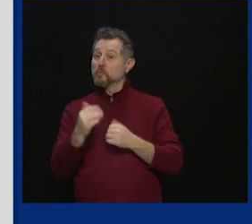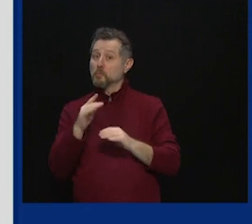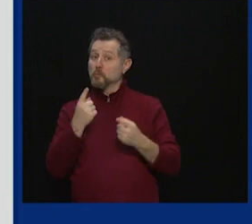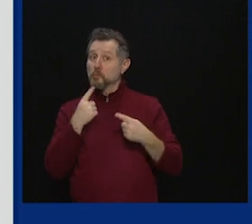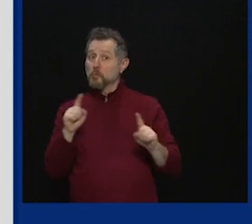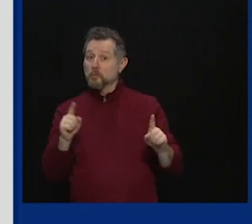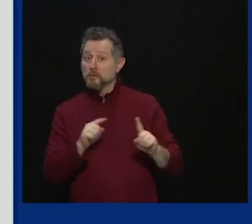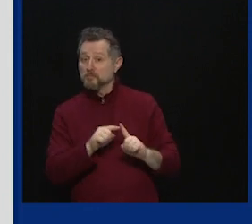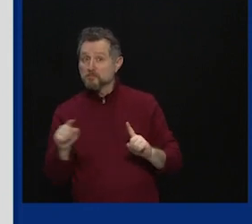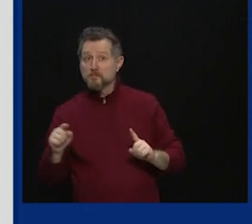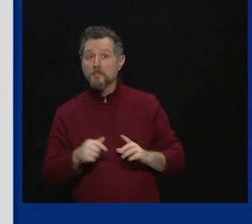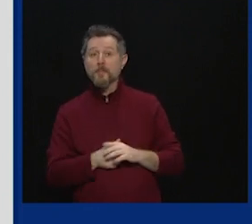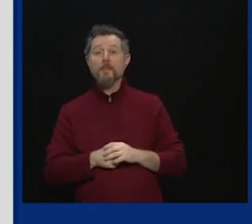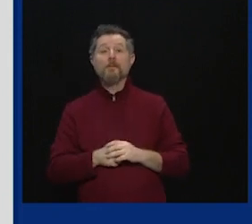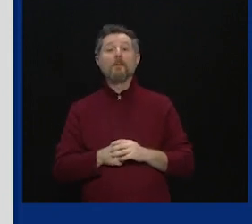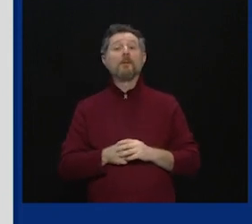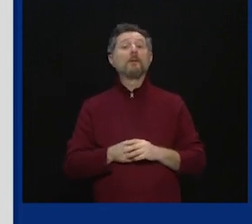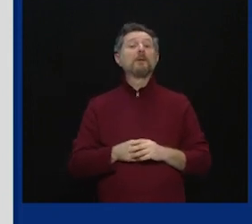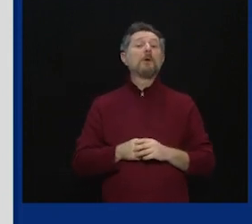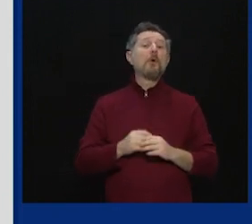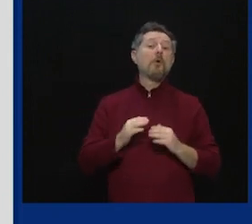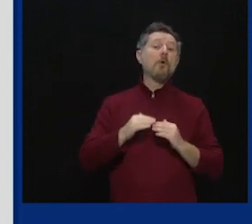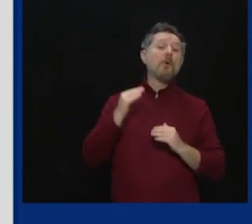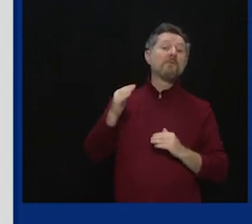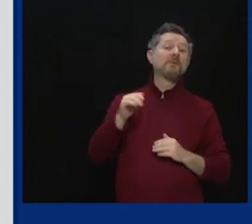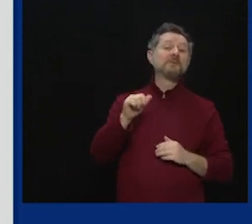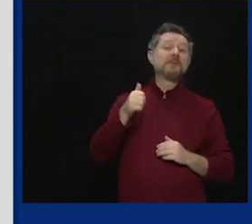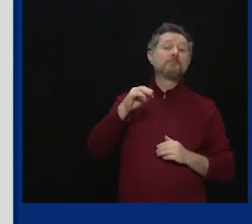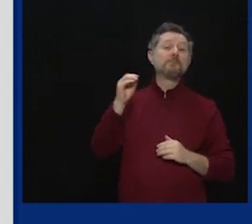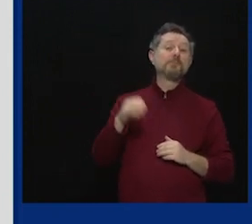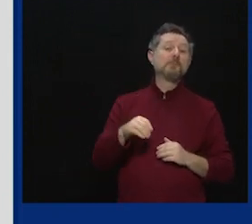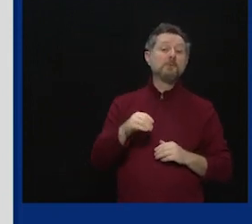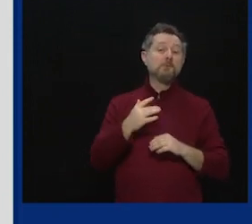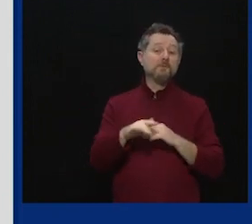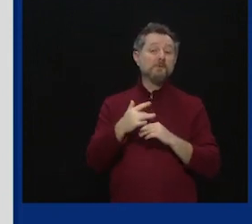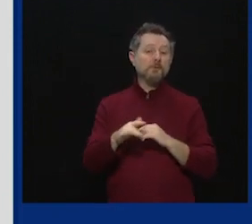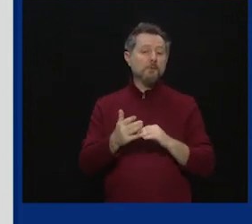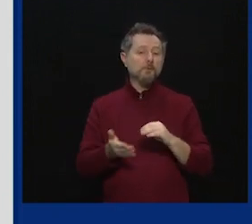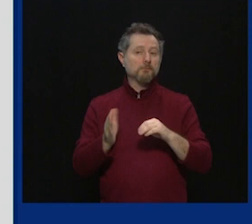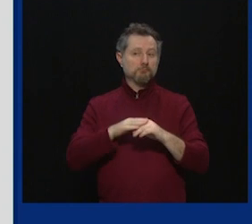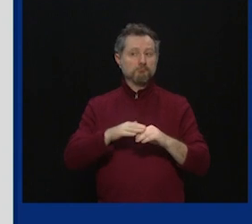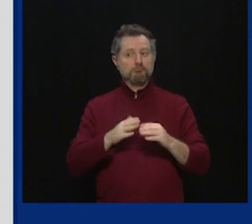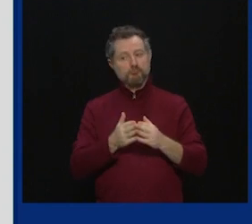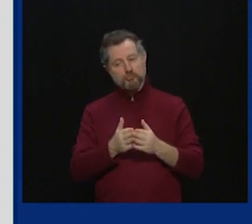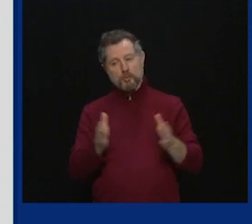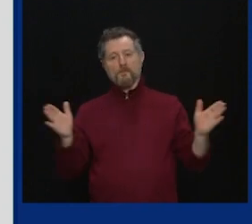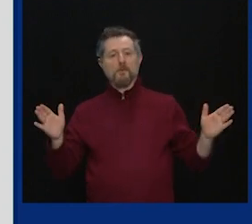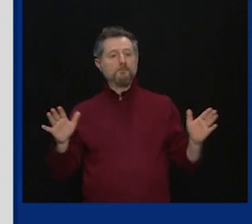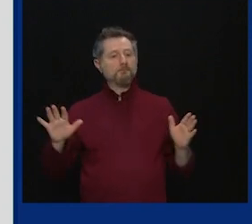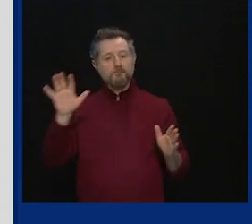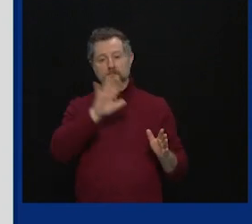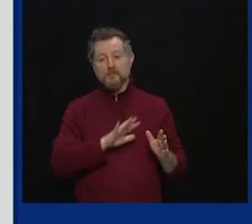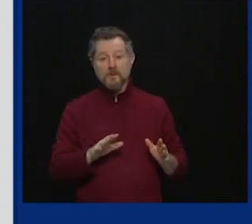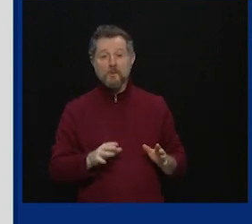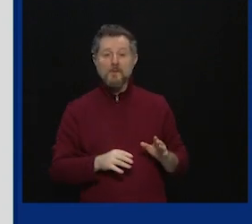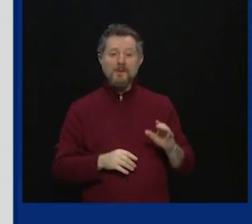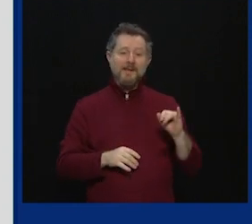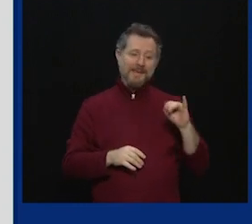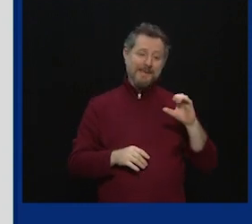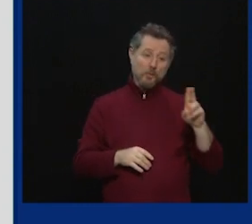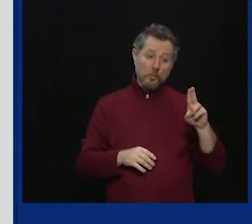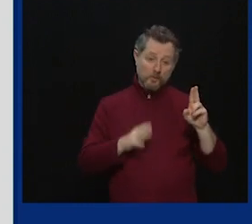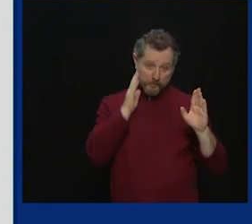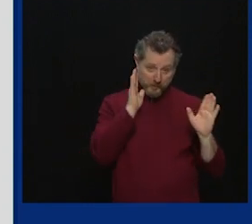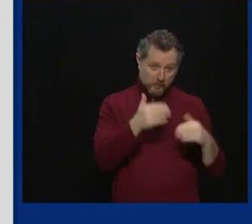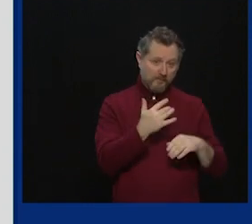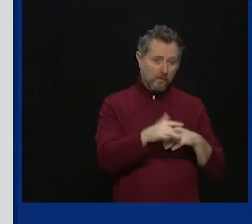over 10% across the regions. ICU bed availability is also increasing. Overall beds, and I watched this, we're